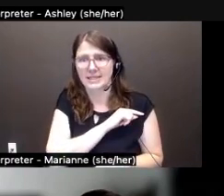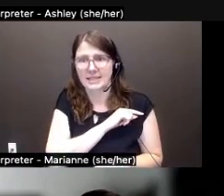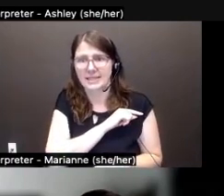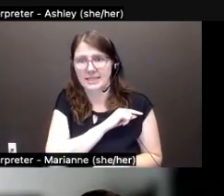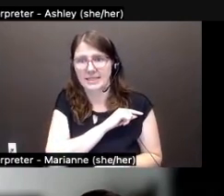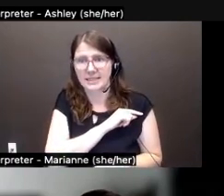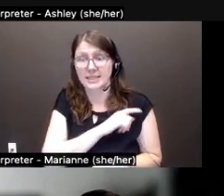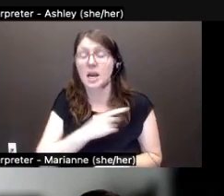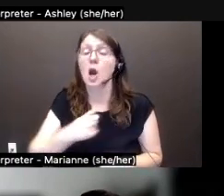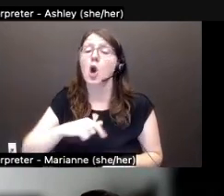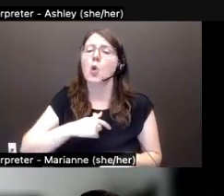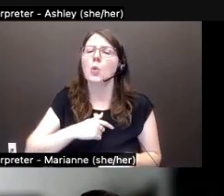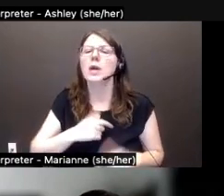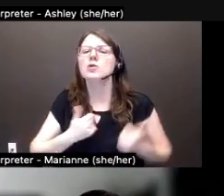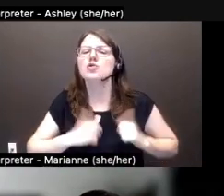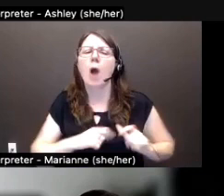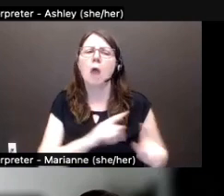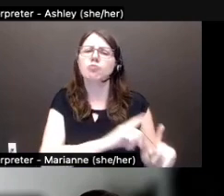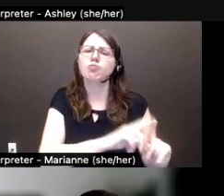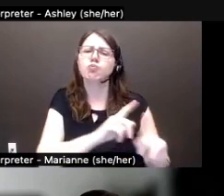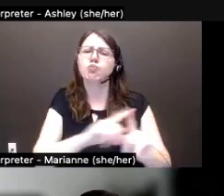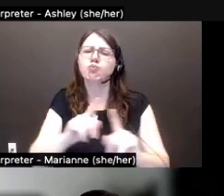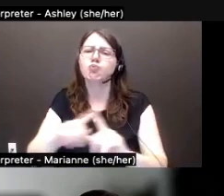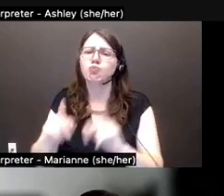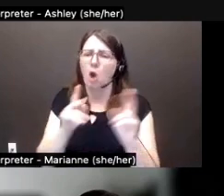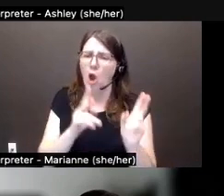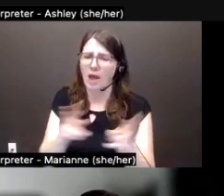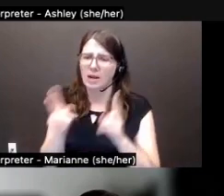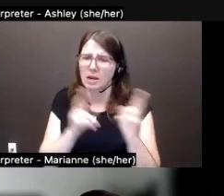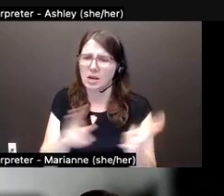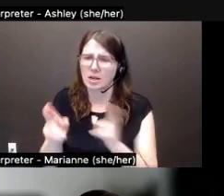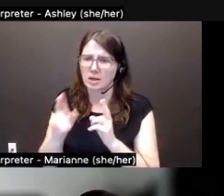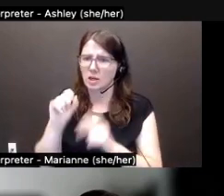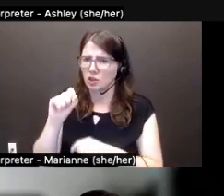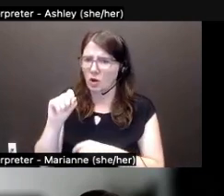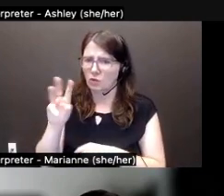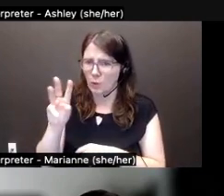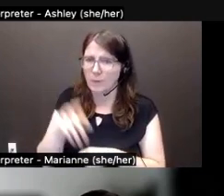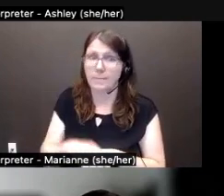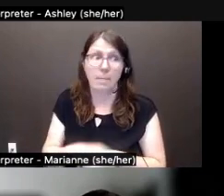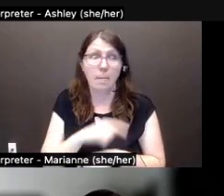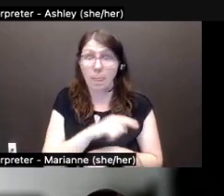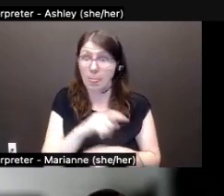one. We started from YouTube. We tested we